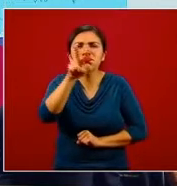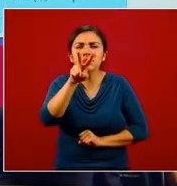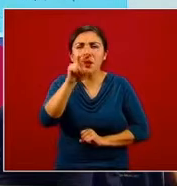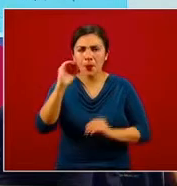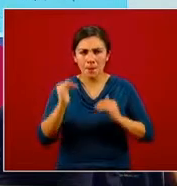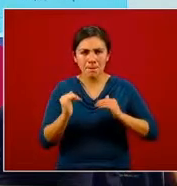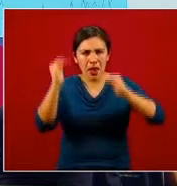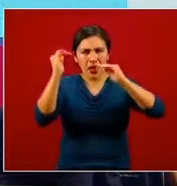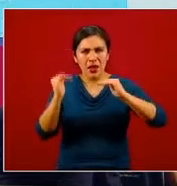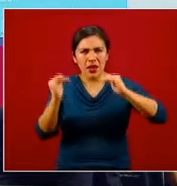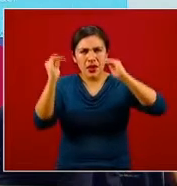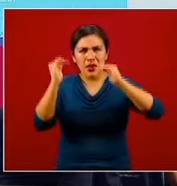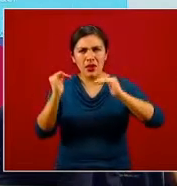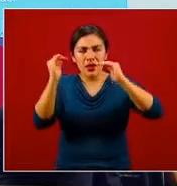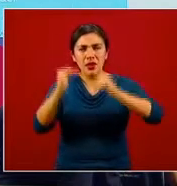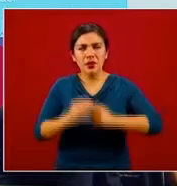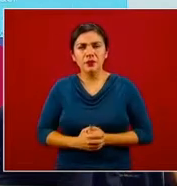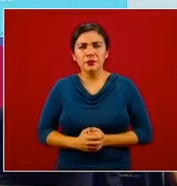Thank you.